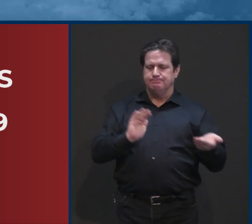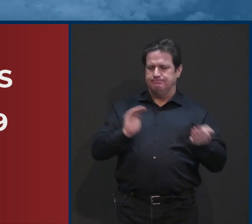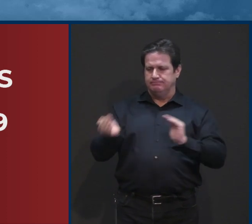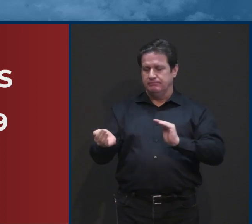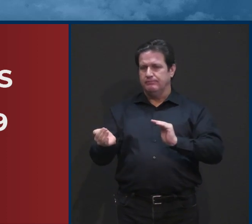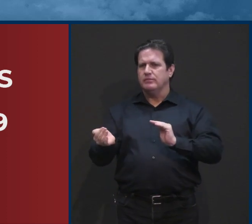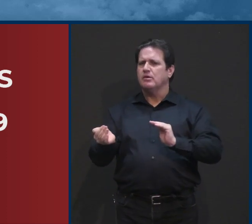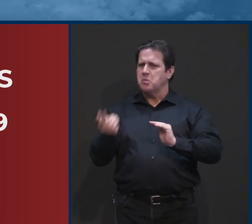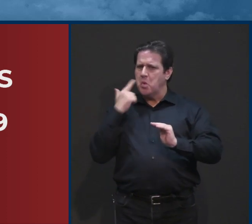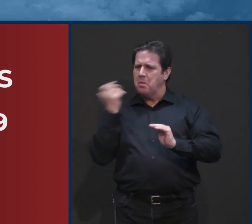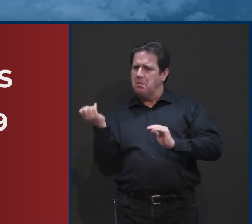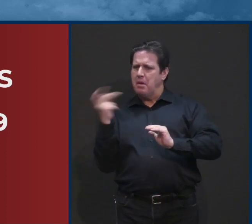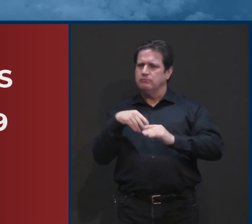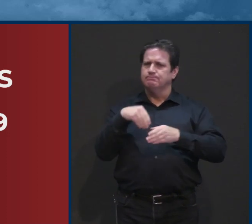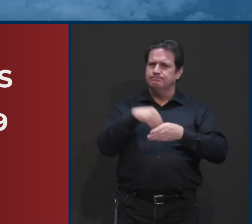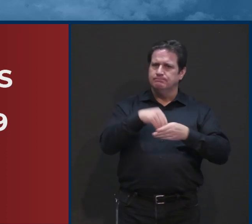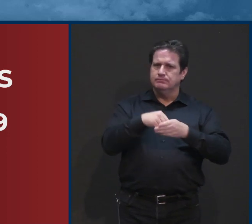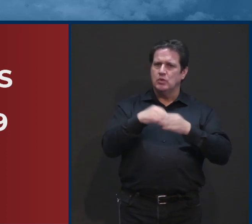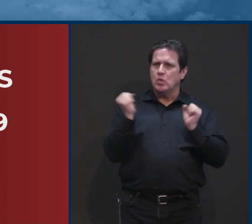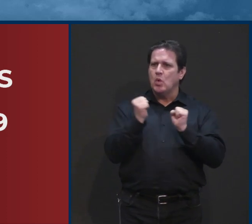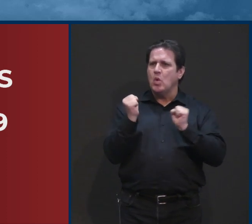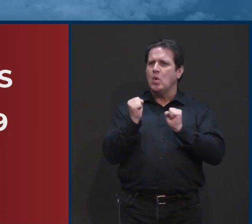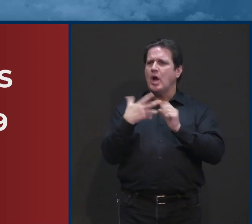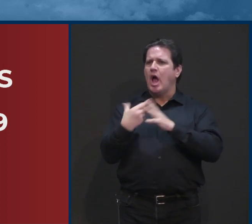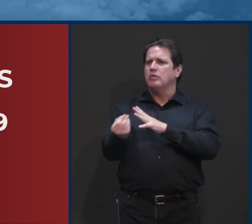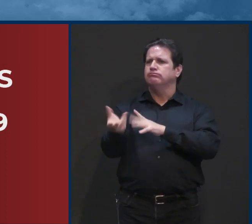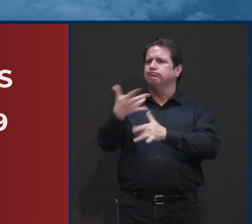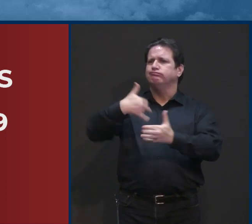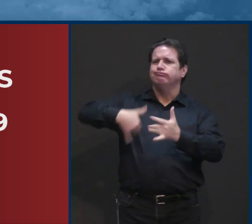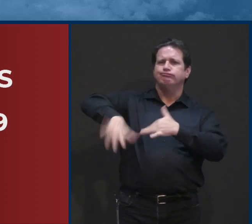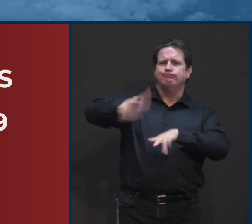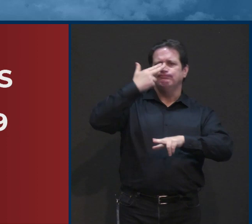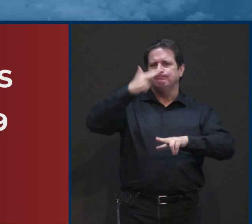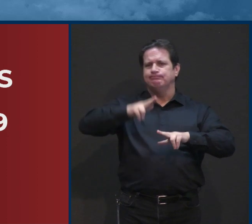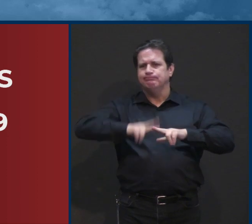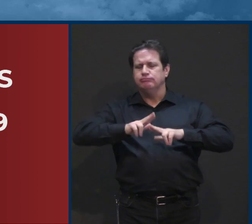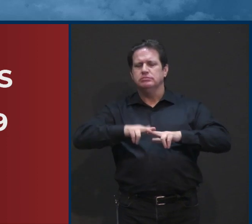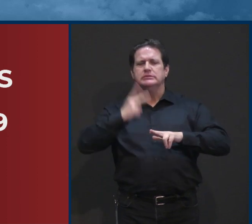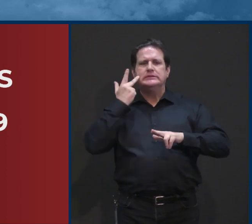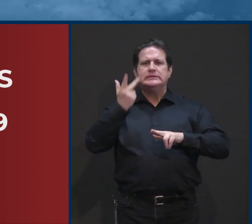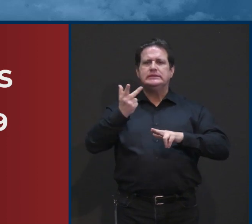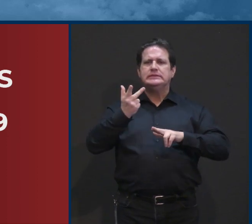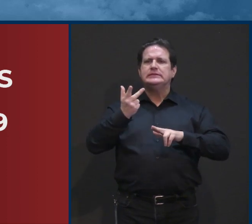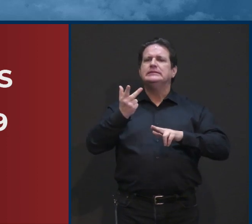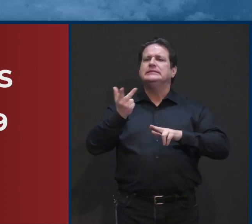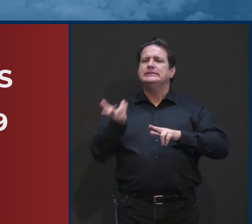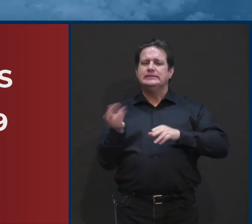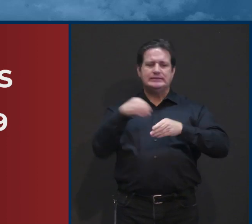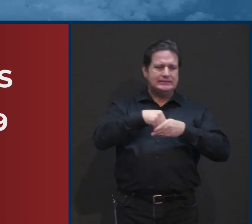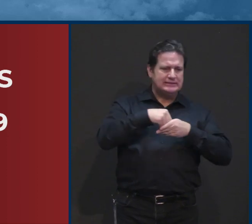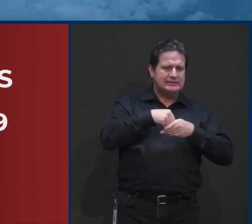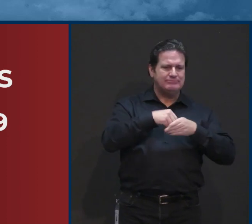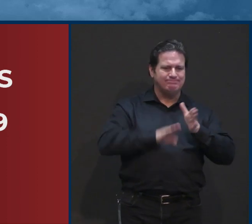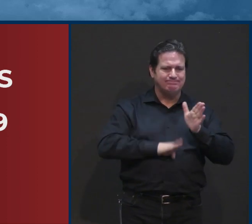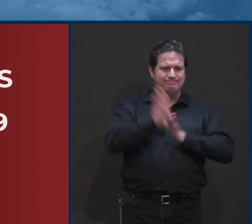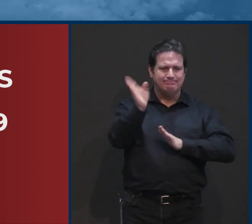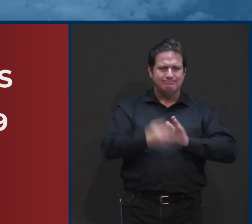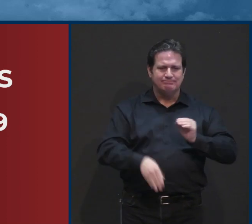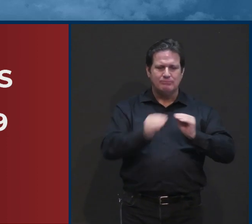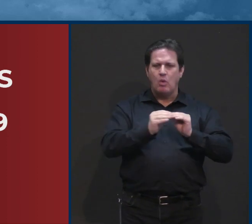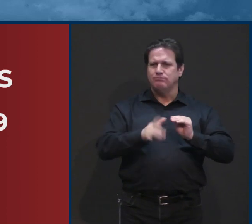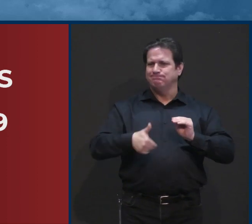back indoors with the colder weather that we would see an outbreak, and we're seeing it here in Delaware and